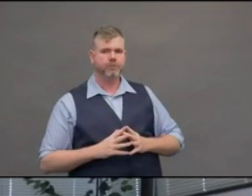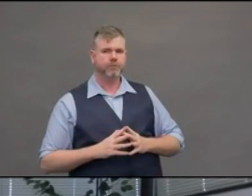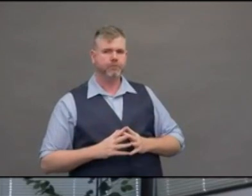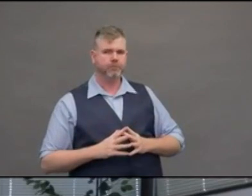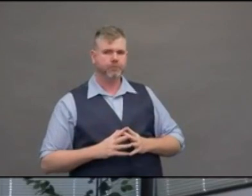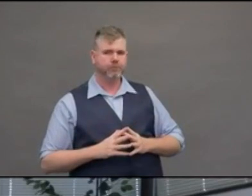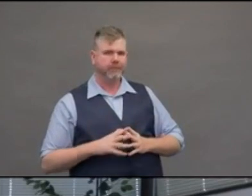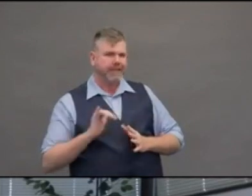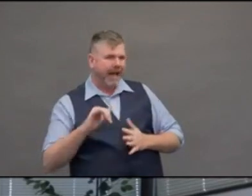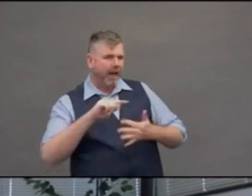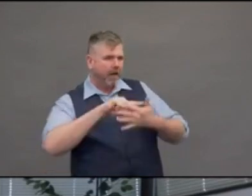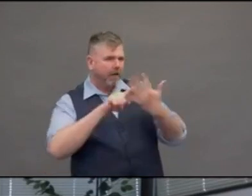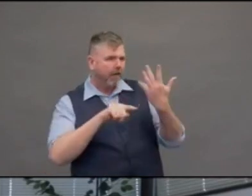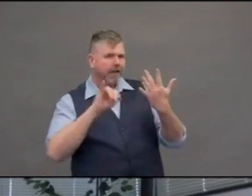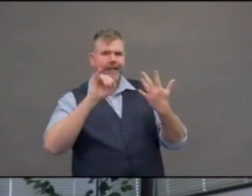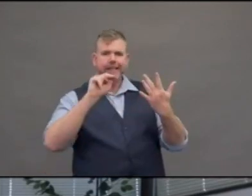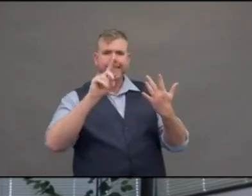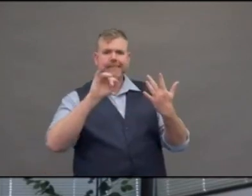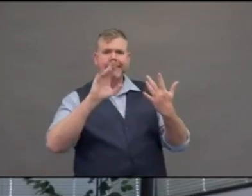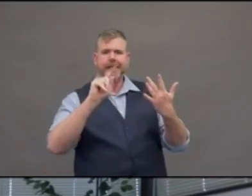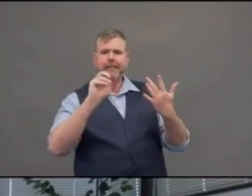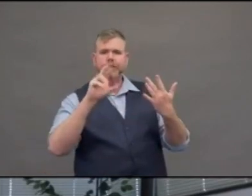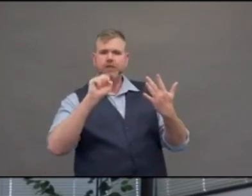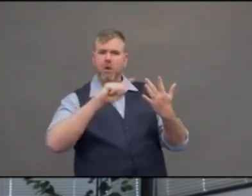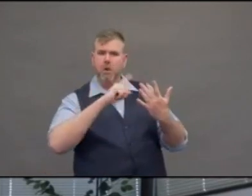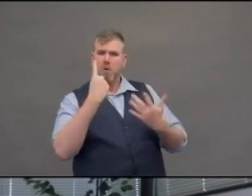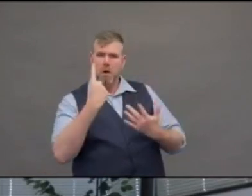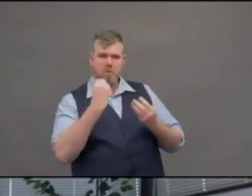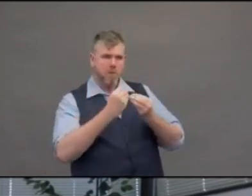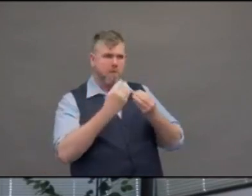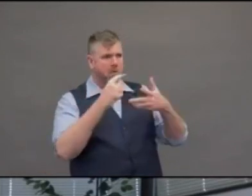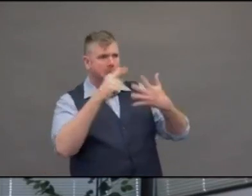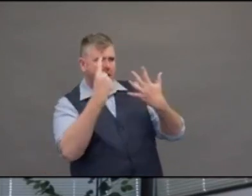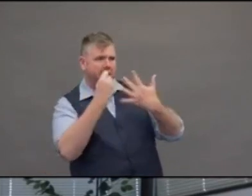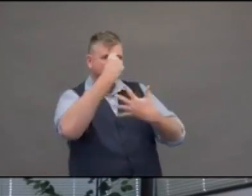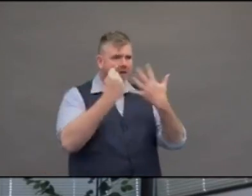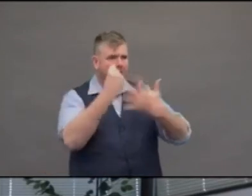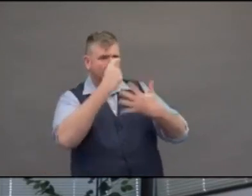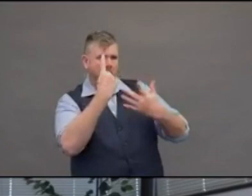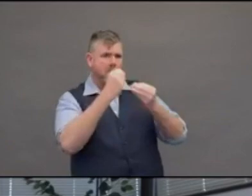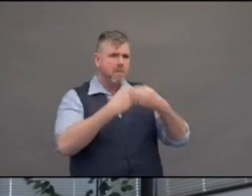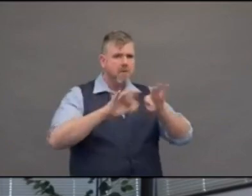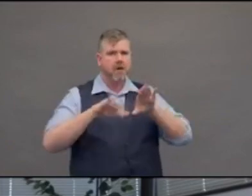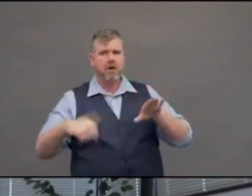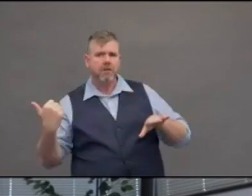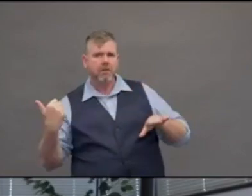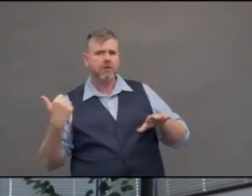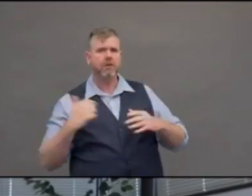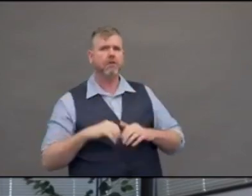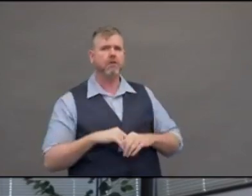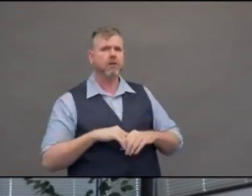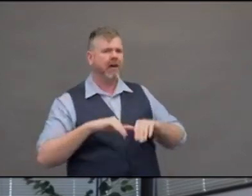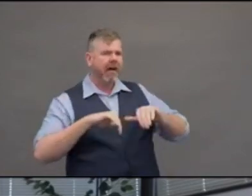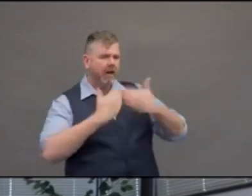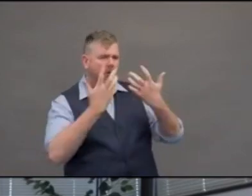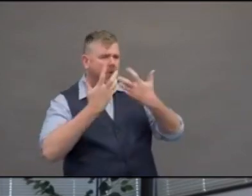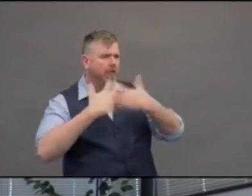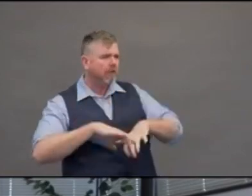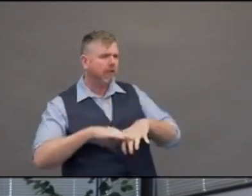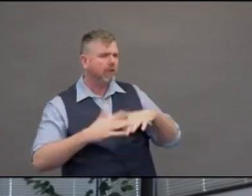provide information going forward about each one of them in our progress, but how does that work? Yeah, it's